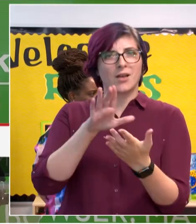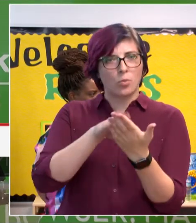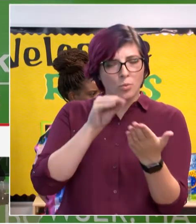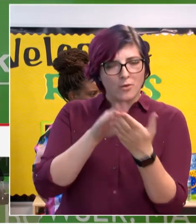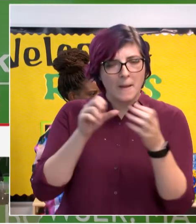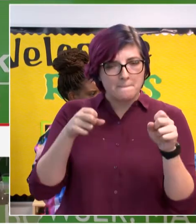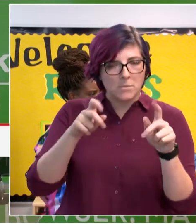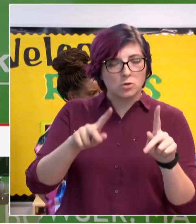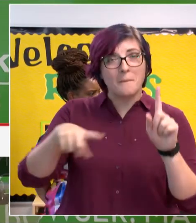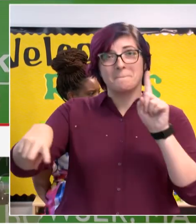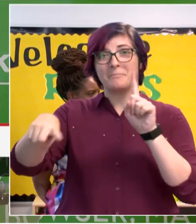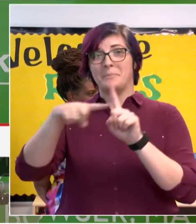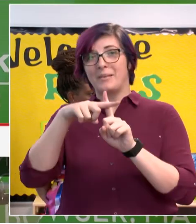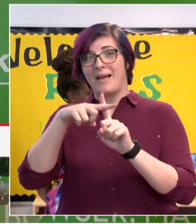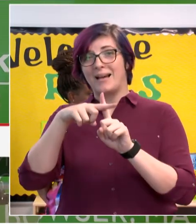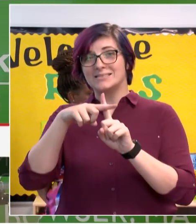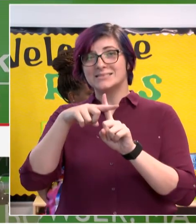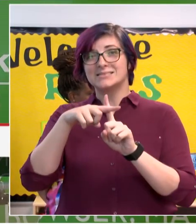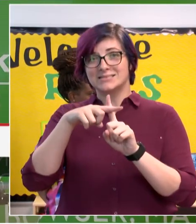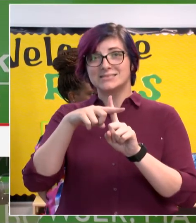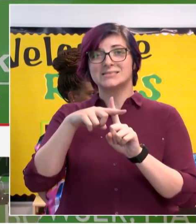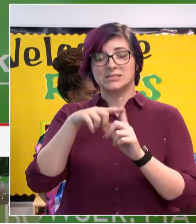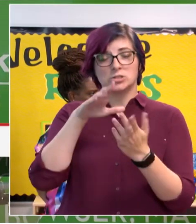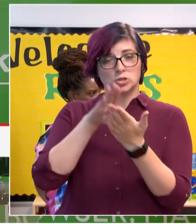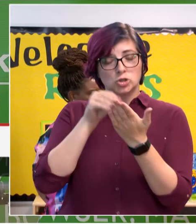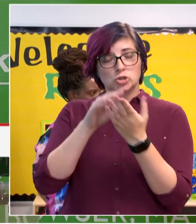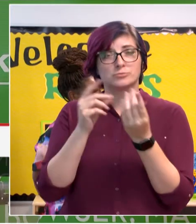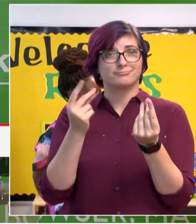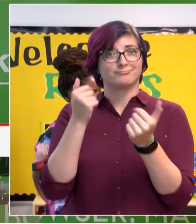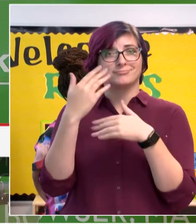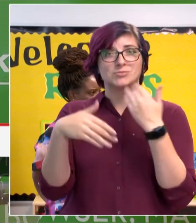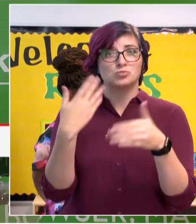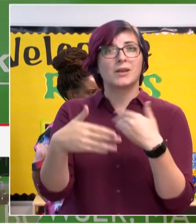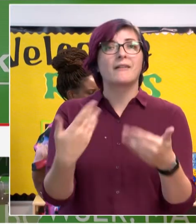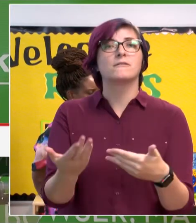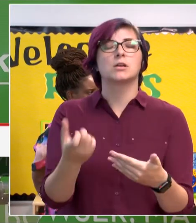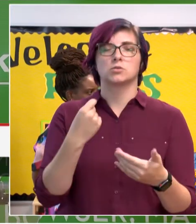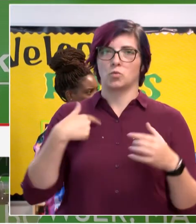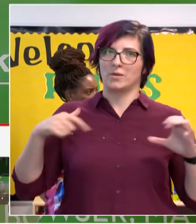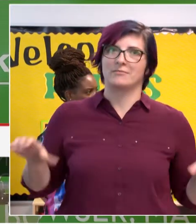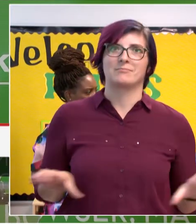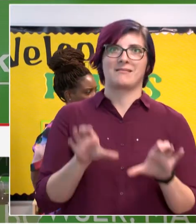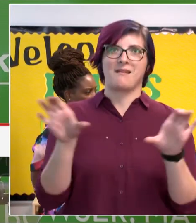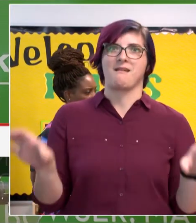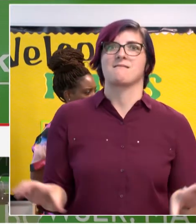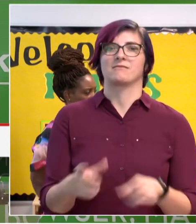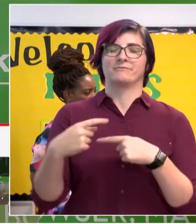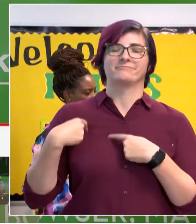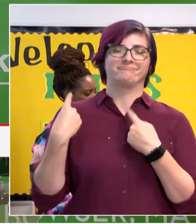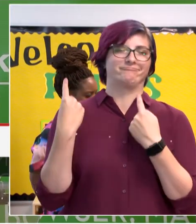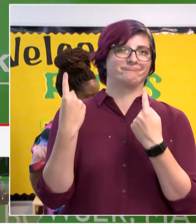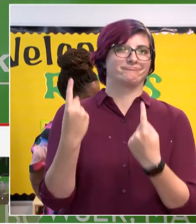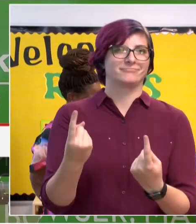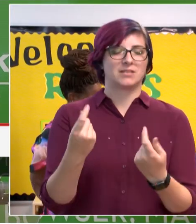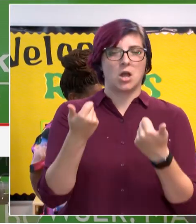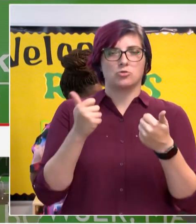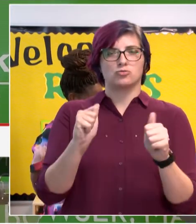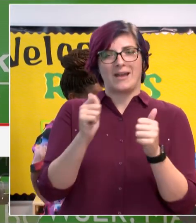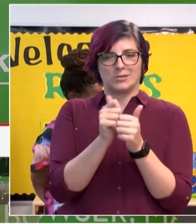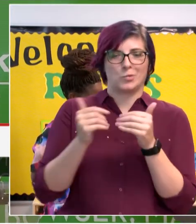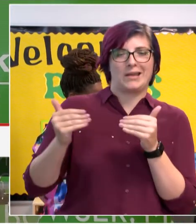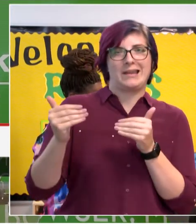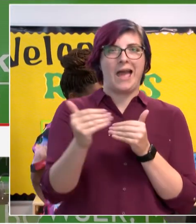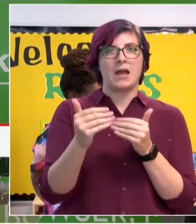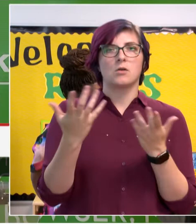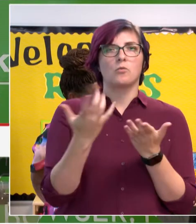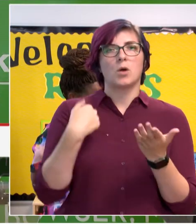plus credit recovery and learning acceleration. So we have been active in trying to get ahead of what we knew